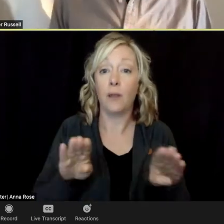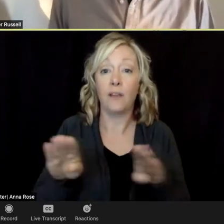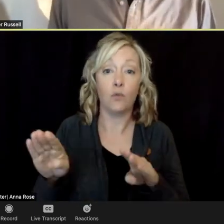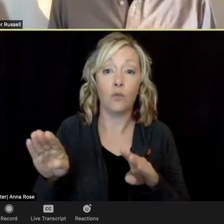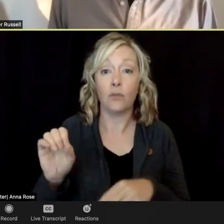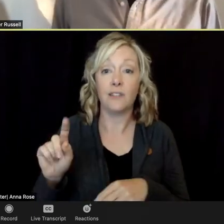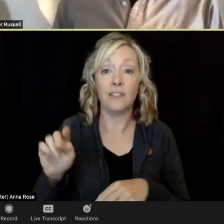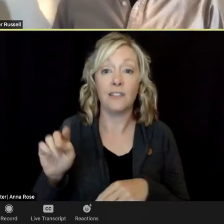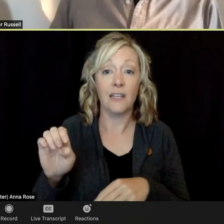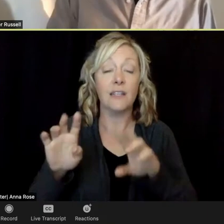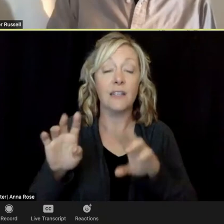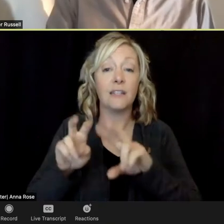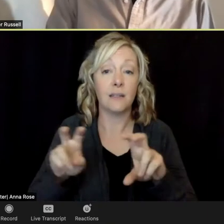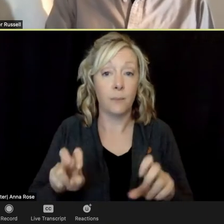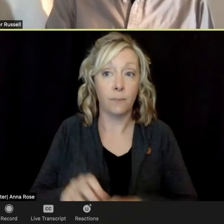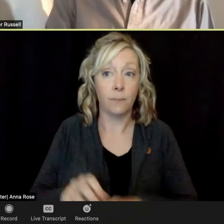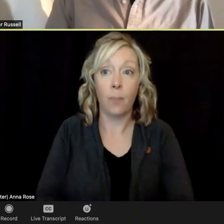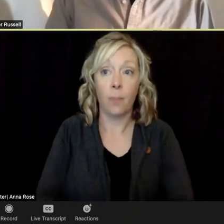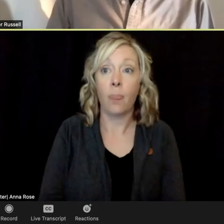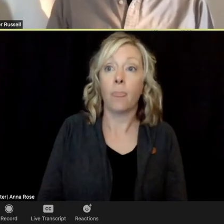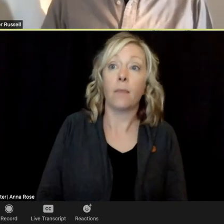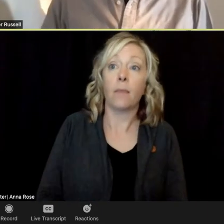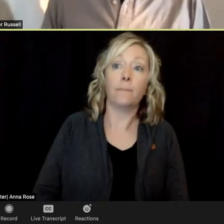state assessment.